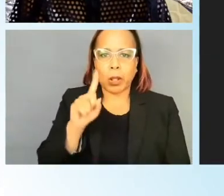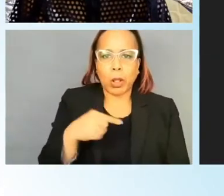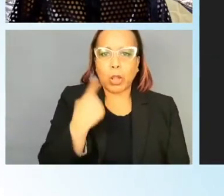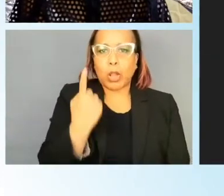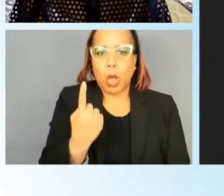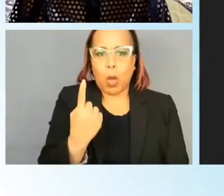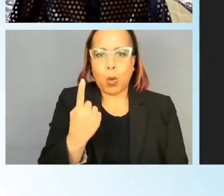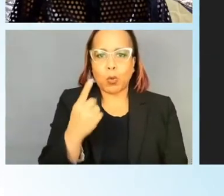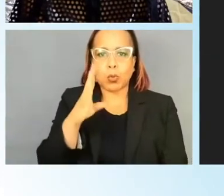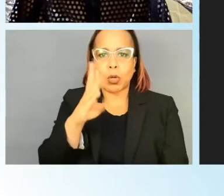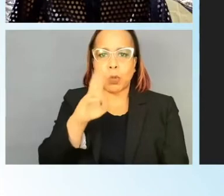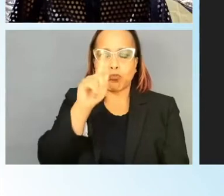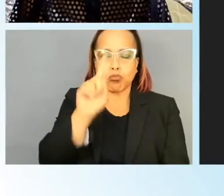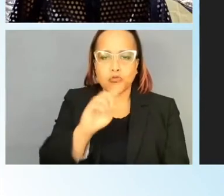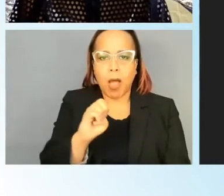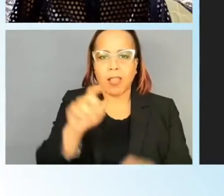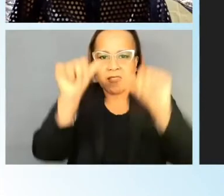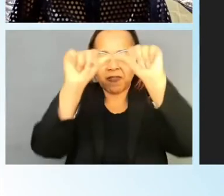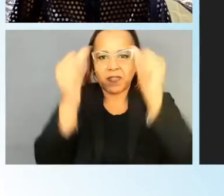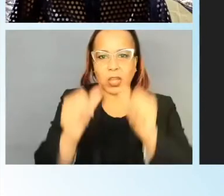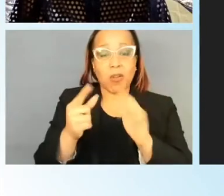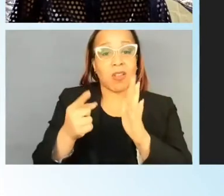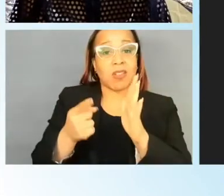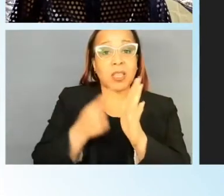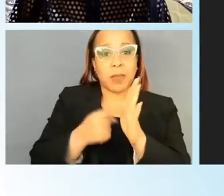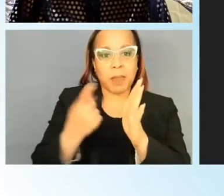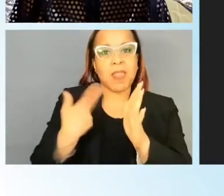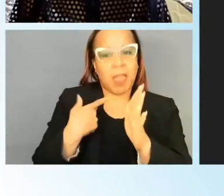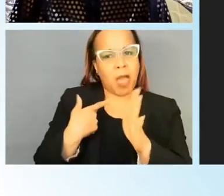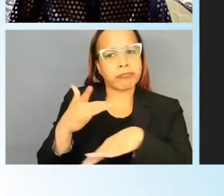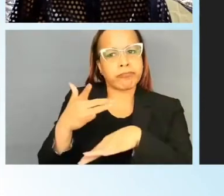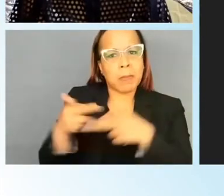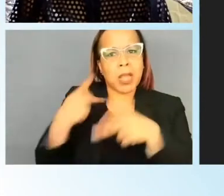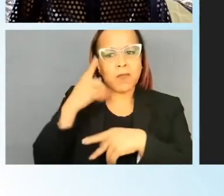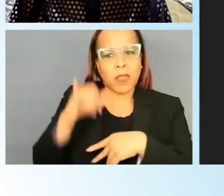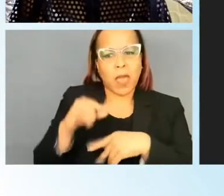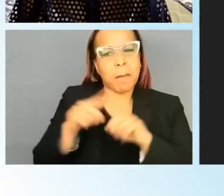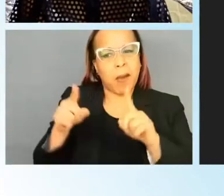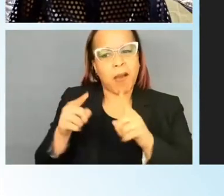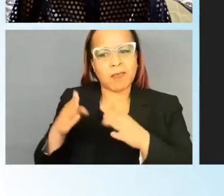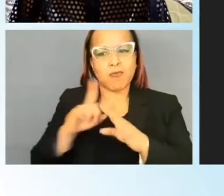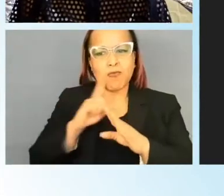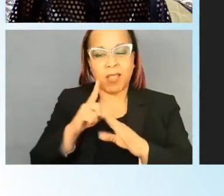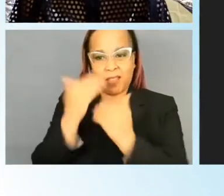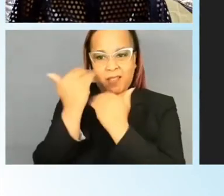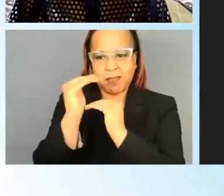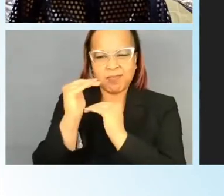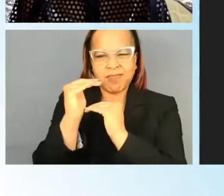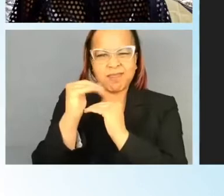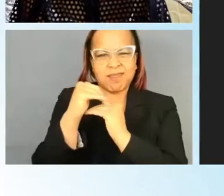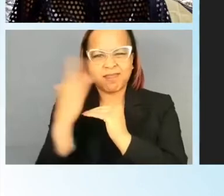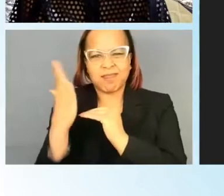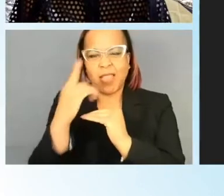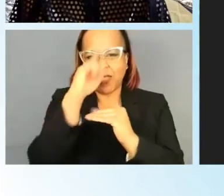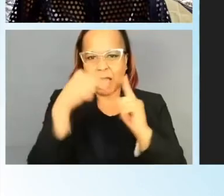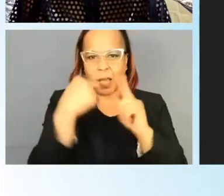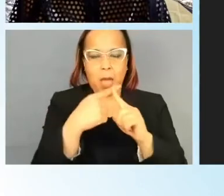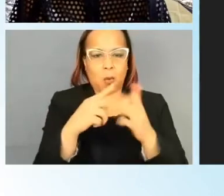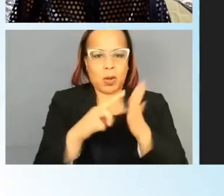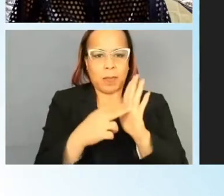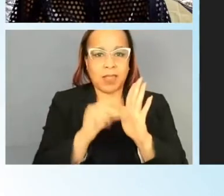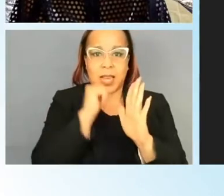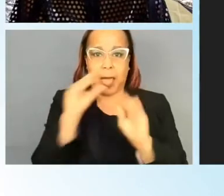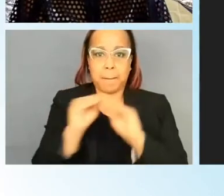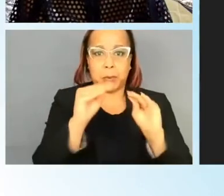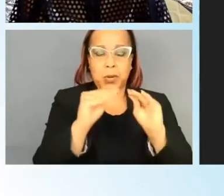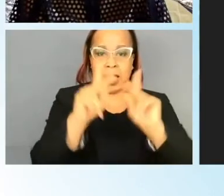bronze figures. There are sometimes places for that, but there's also room to really think about what it means to not put individuals on pedestals,